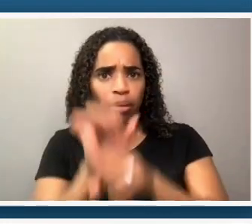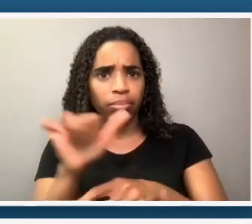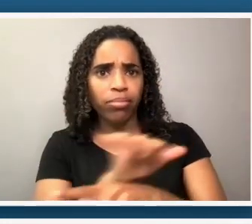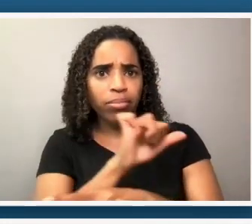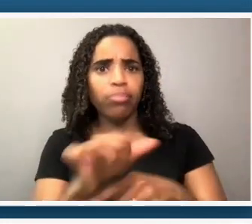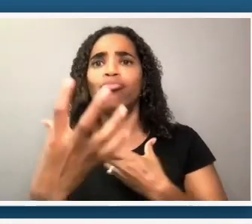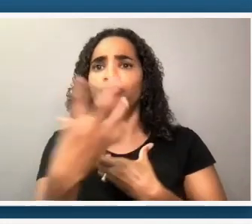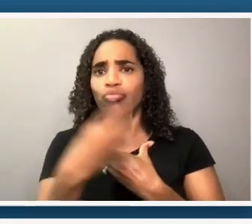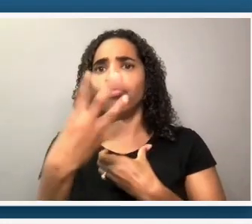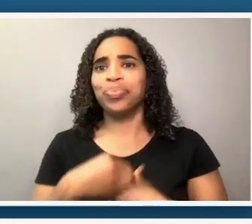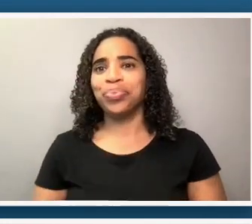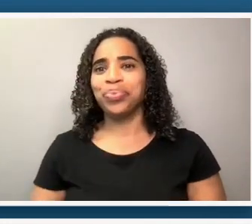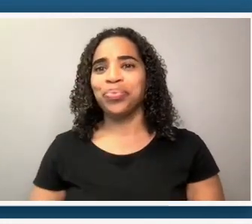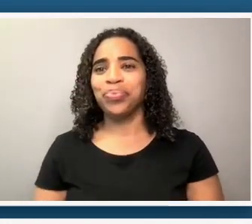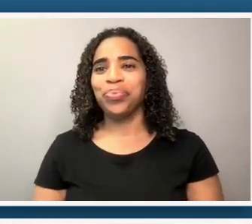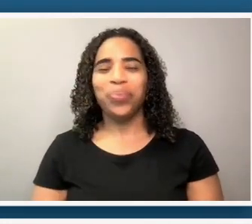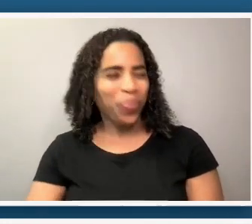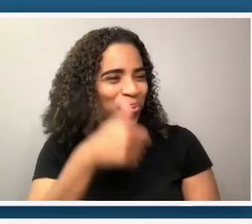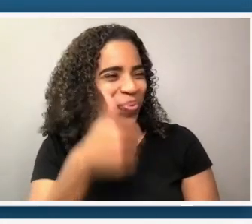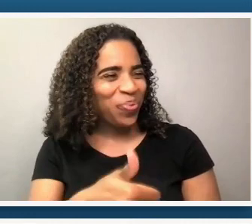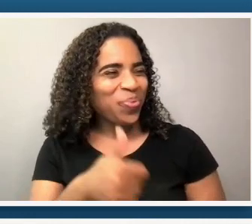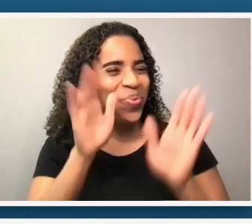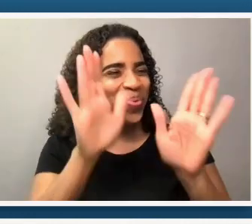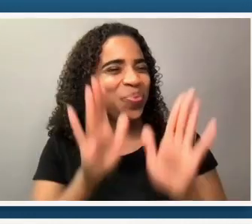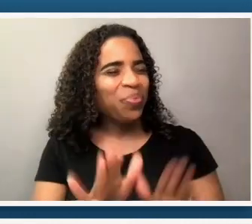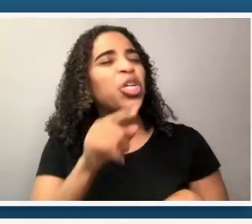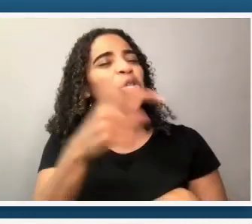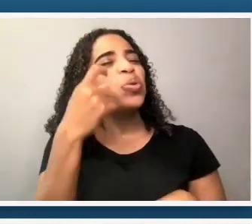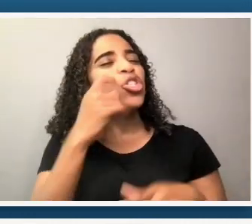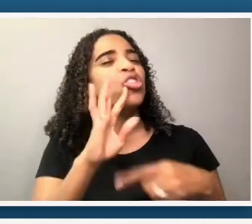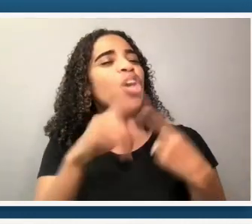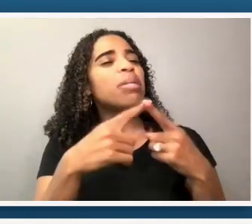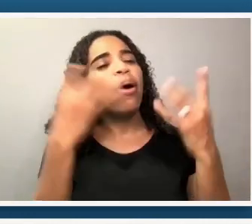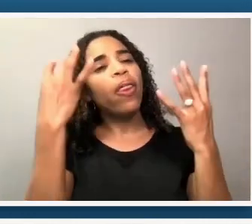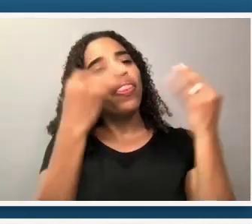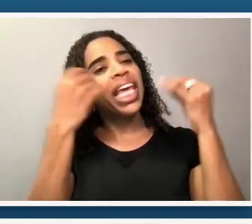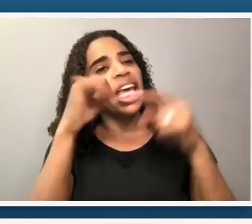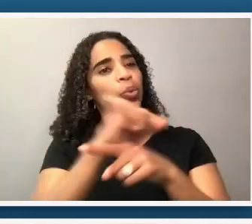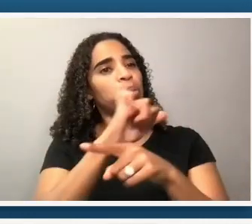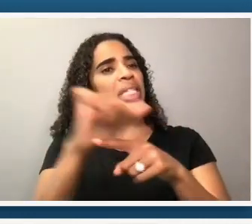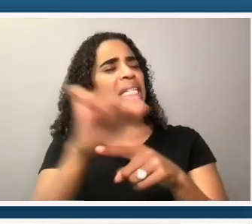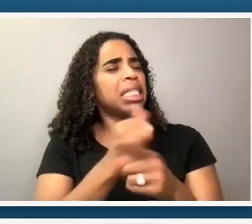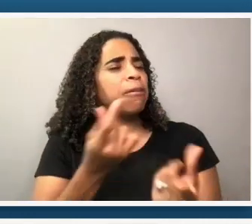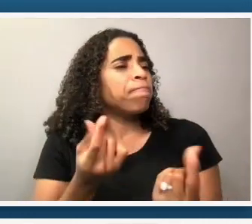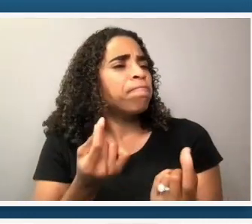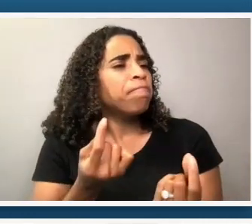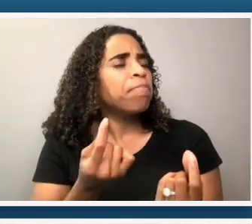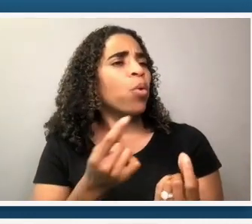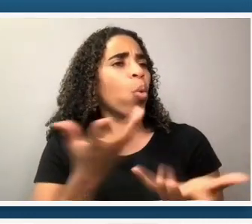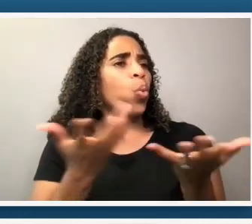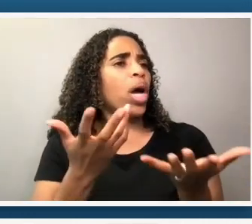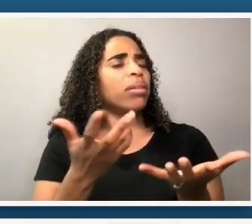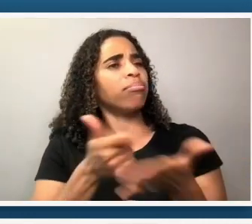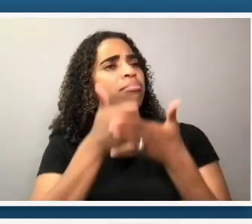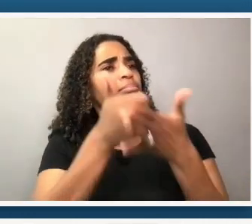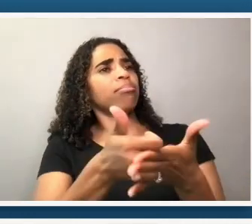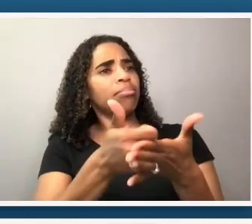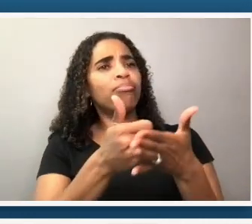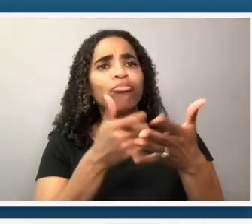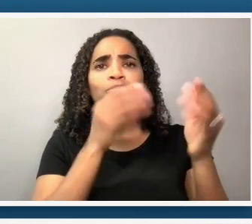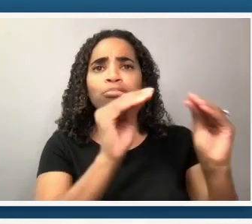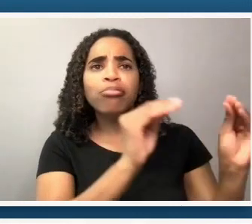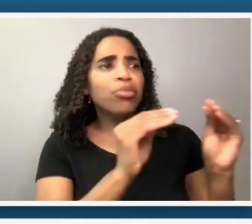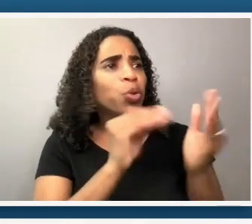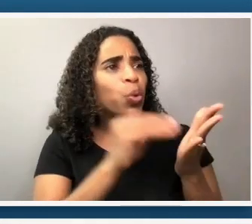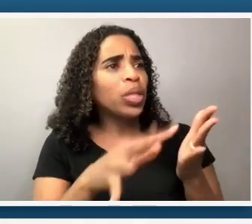Fantastic. So going to those thinking routines, what types of teaching techniques have you found especially helpful? Well, I